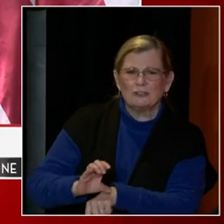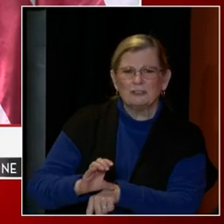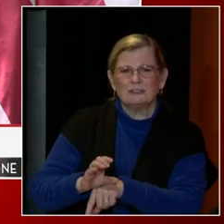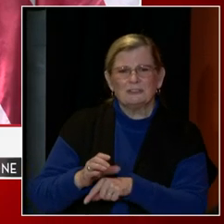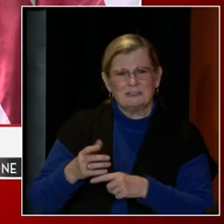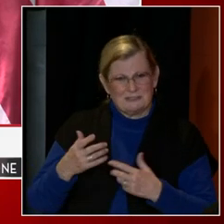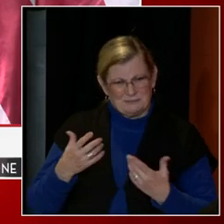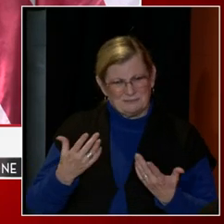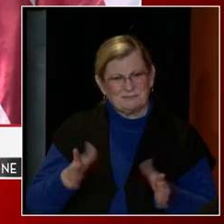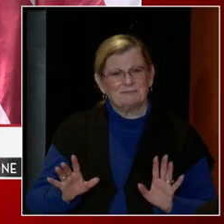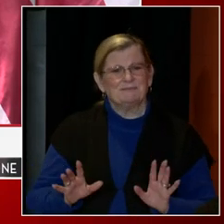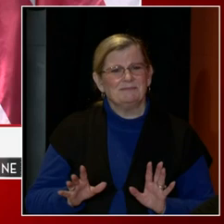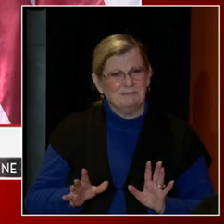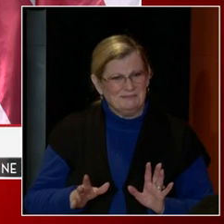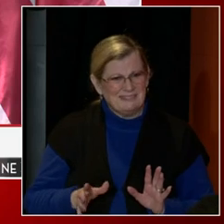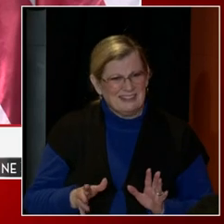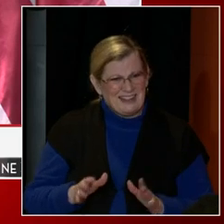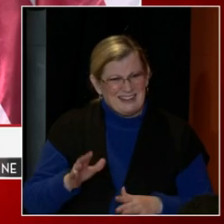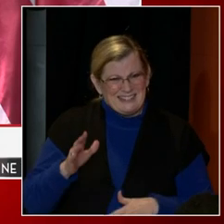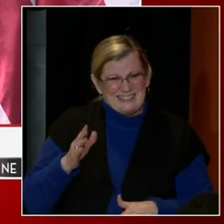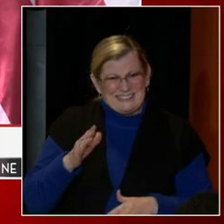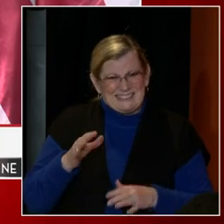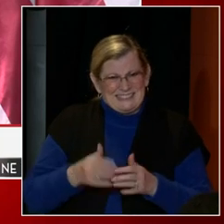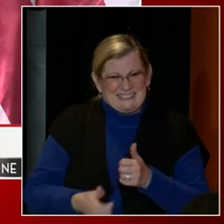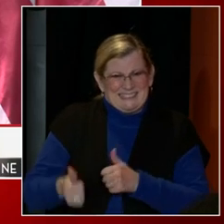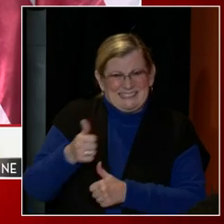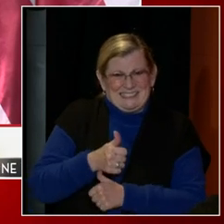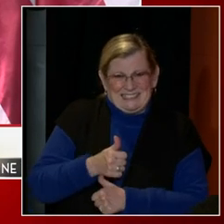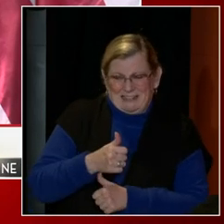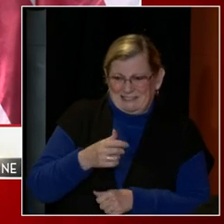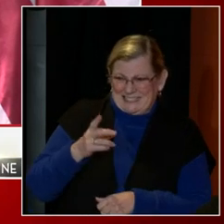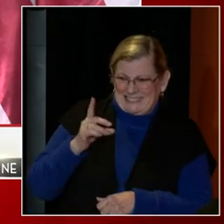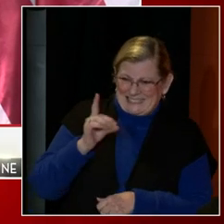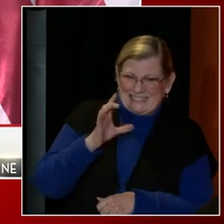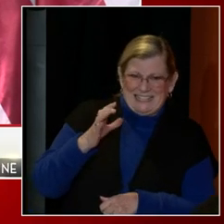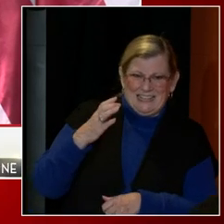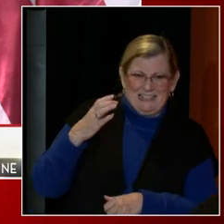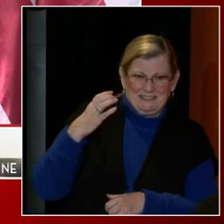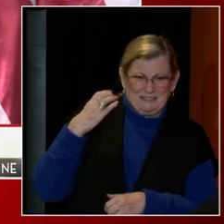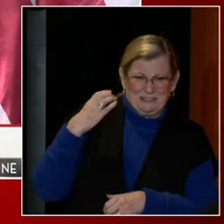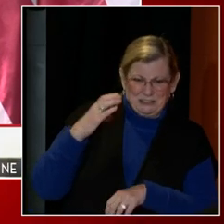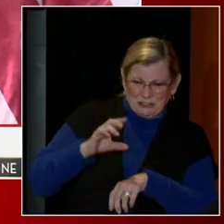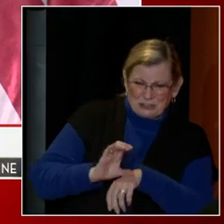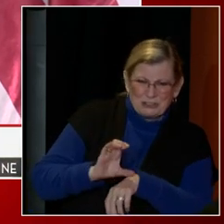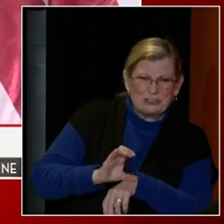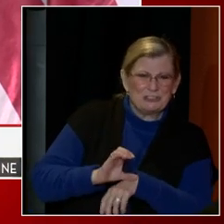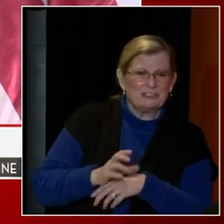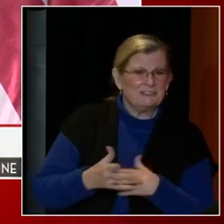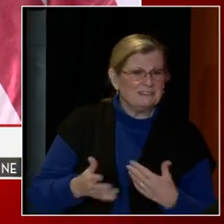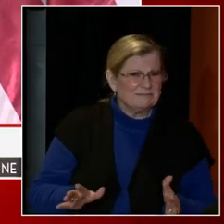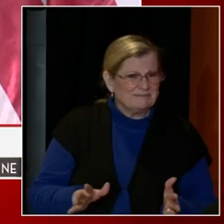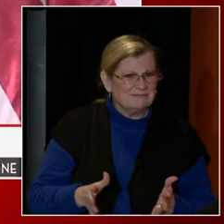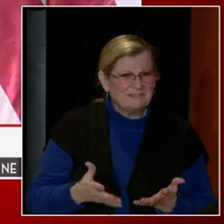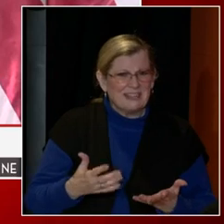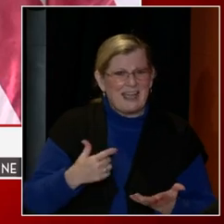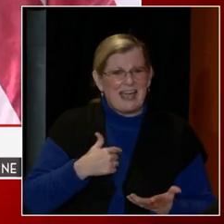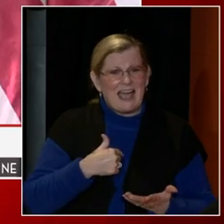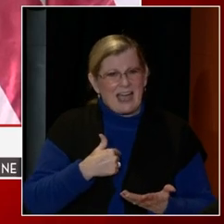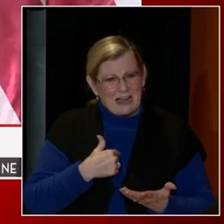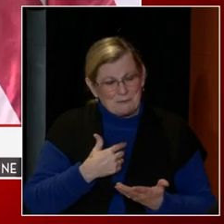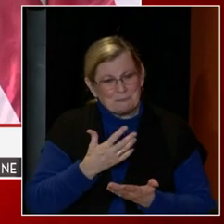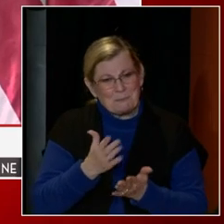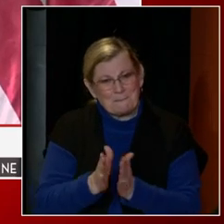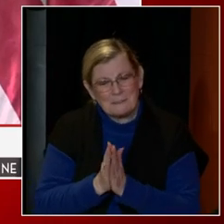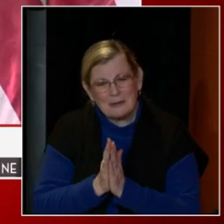the Archdiocese, we are asking people to the best extent that they can to